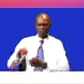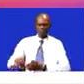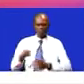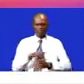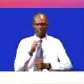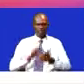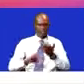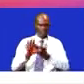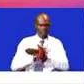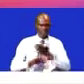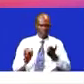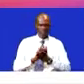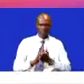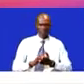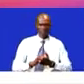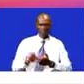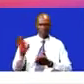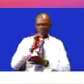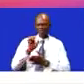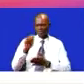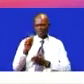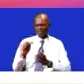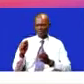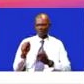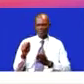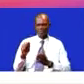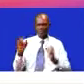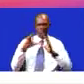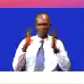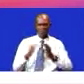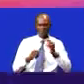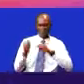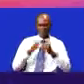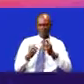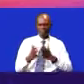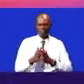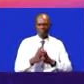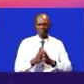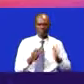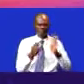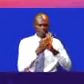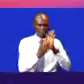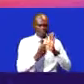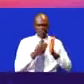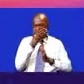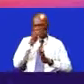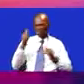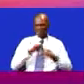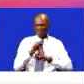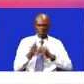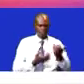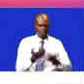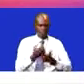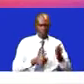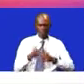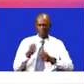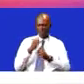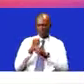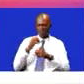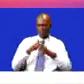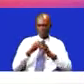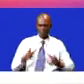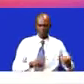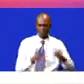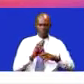pinje mag Afrika ma ugwe koro ni to biro kanyakla mar keto okenge geko mag ber weche geko mag ohala ma itimo e Nam